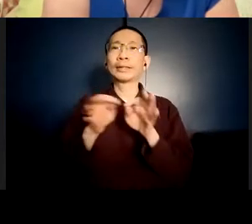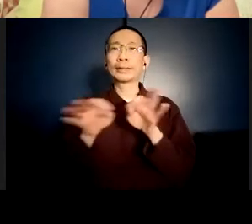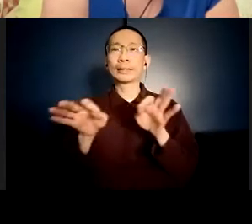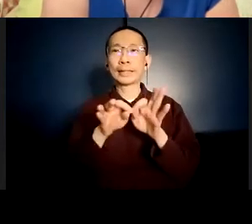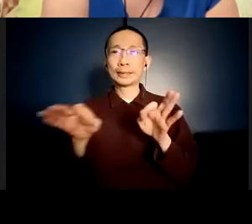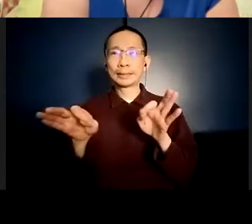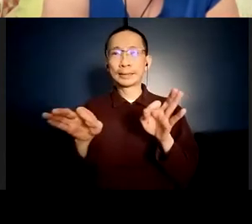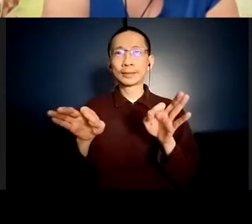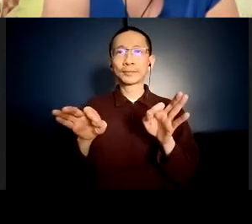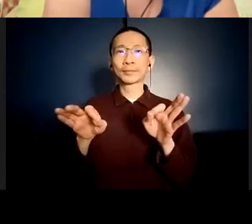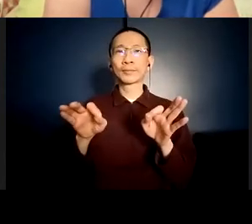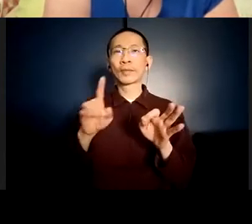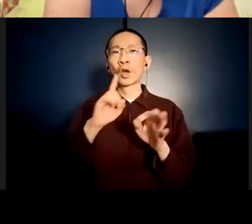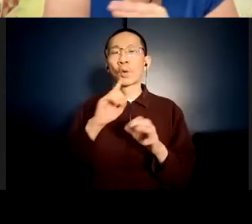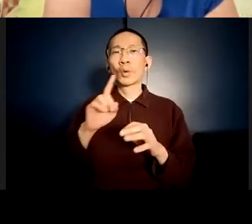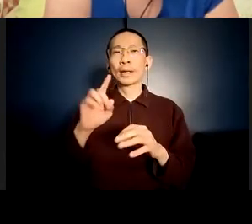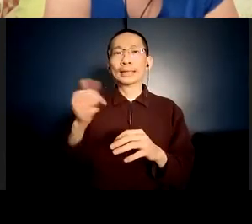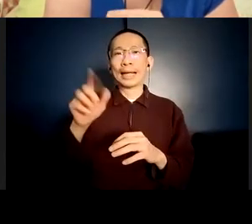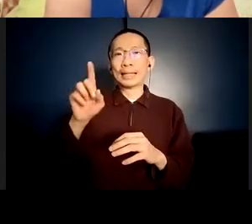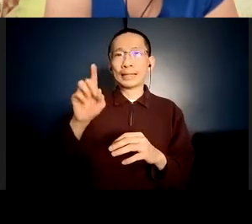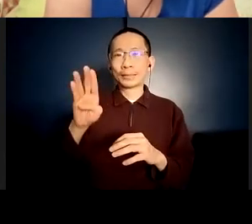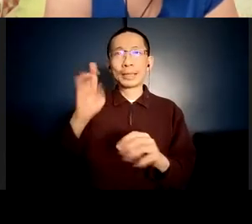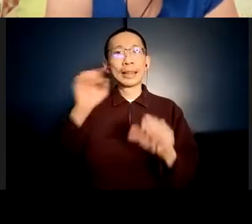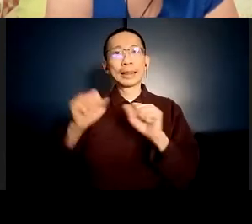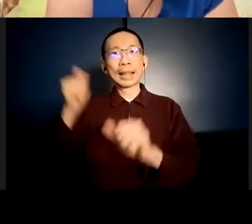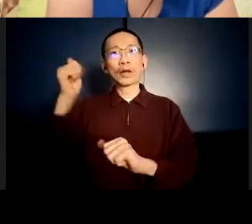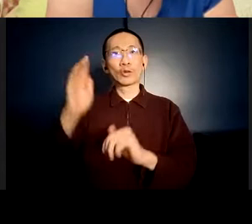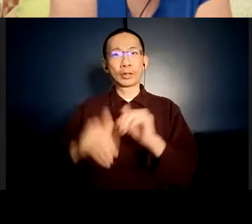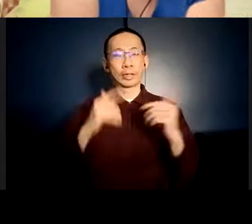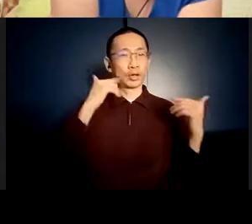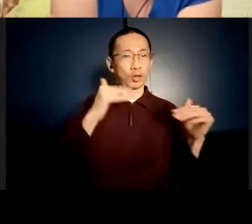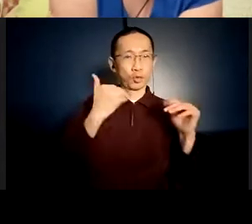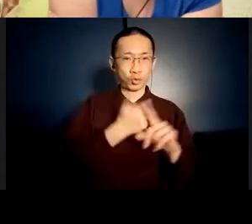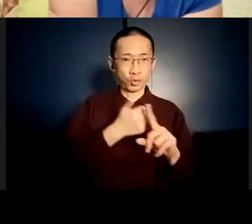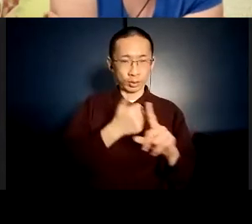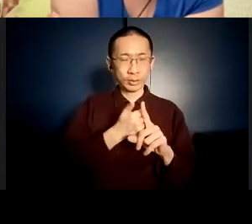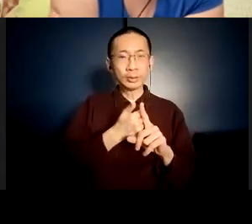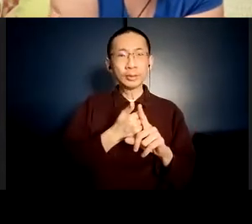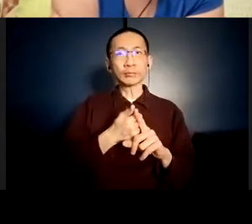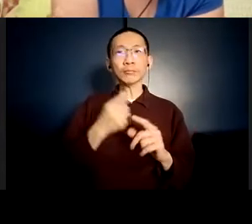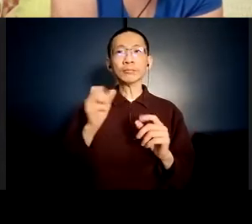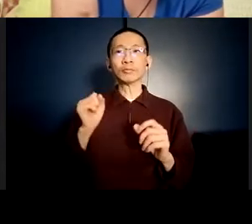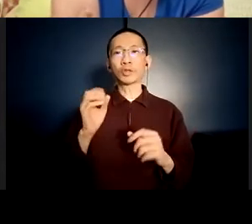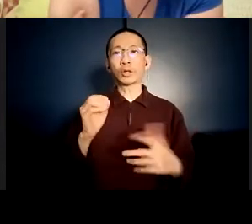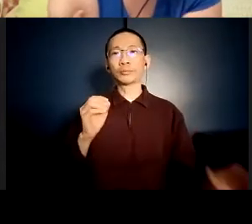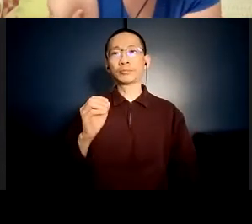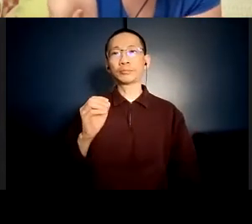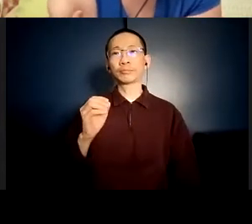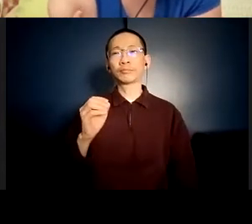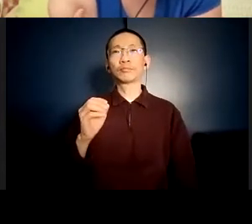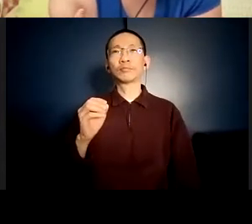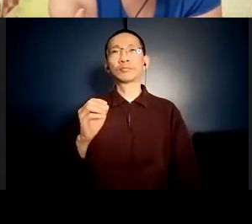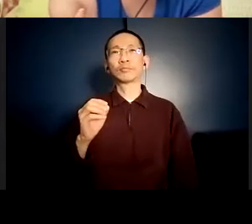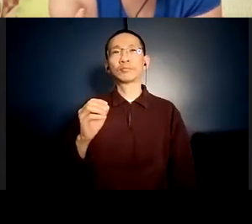sentences were 10 decibels louder than the noise, so a good